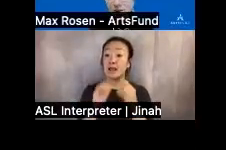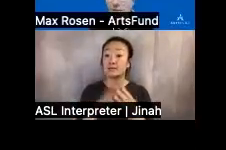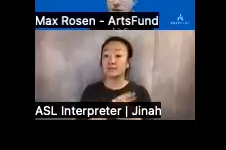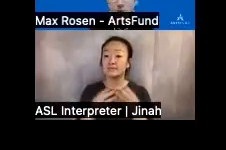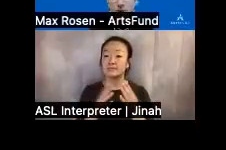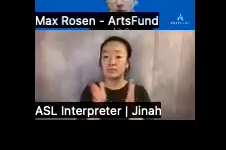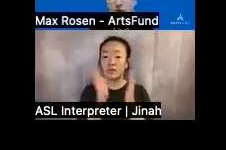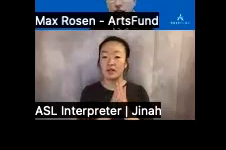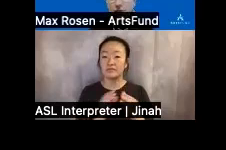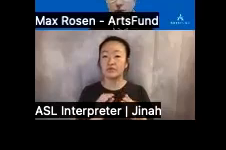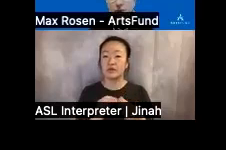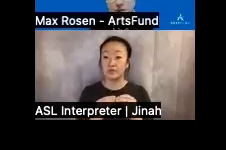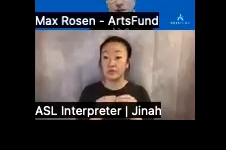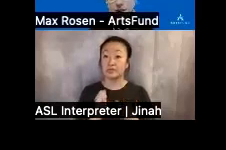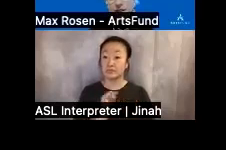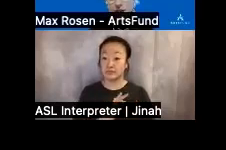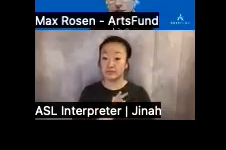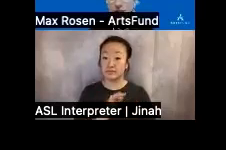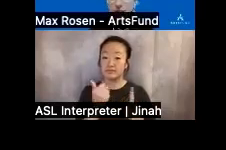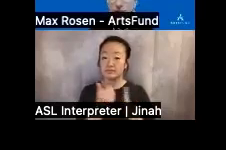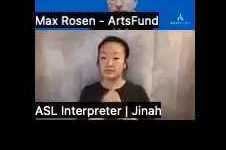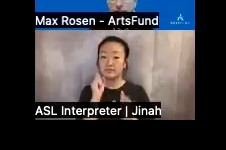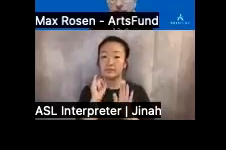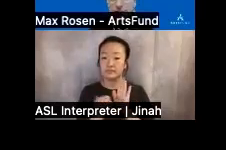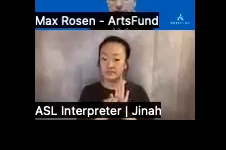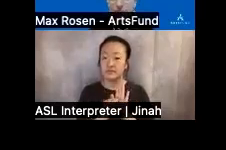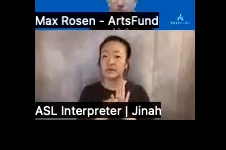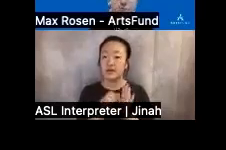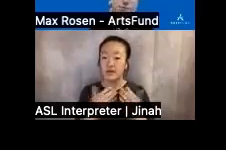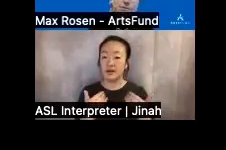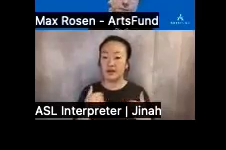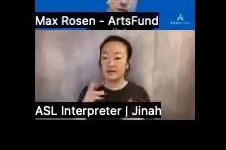for the number of your staff who identify as having a disability.